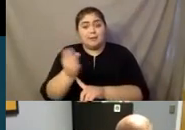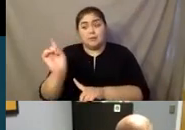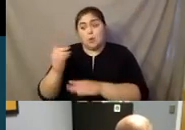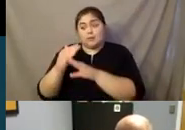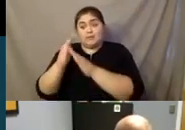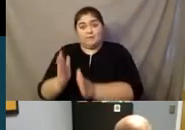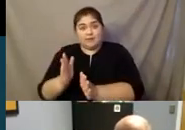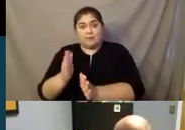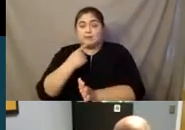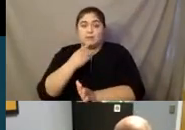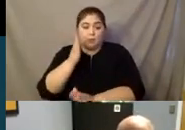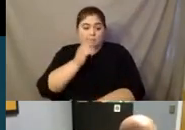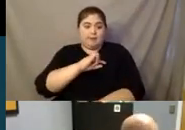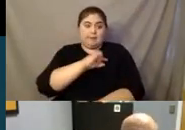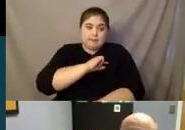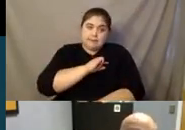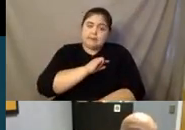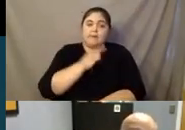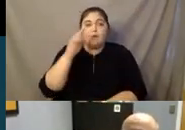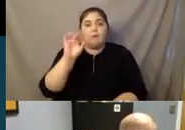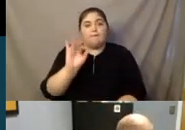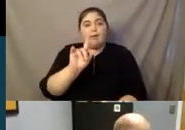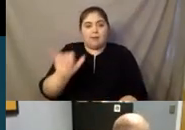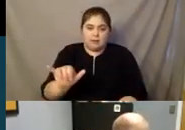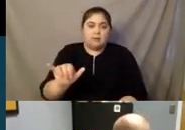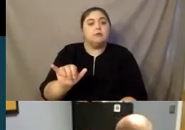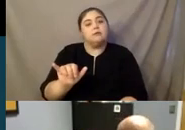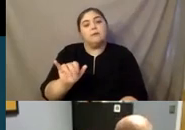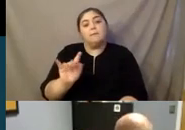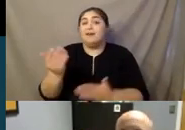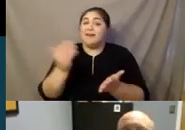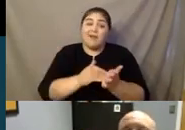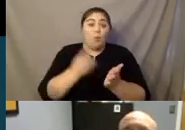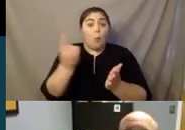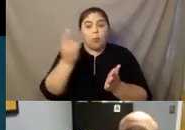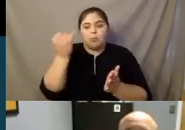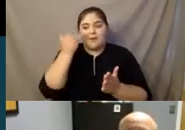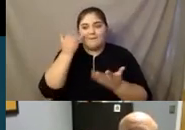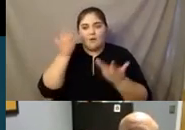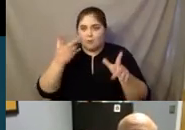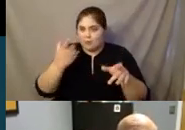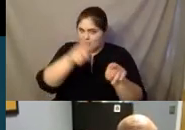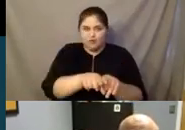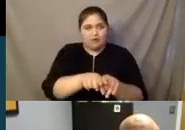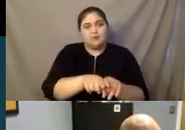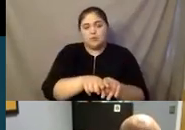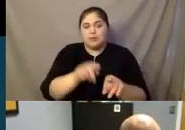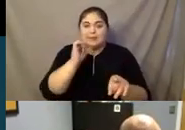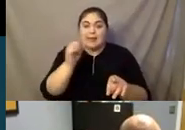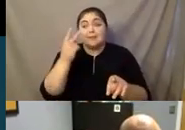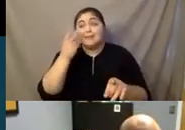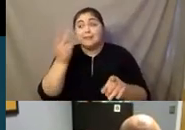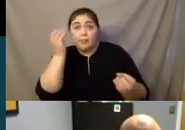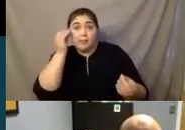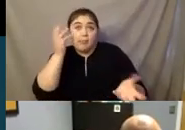a felony with an agreed upon disposition. But again, only if those have already been agreed to, not just to see what they think about